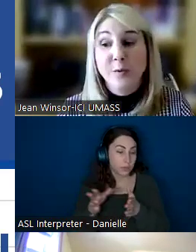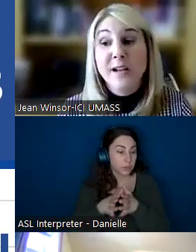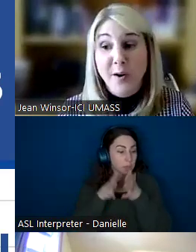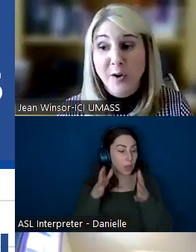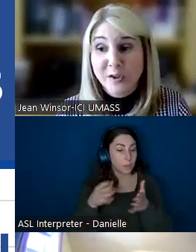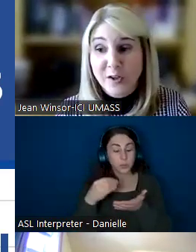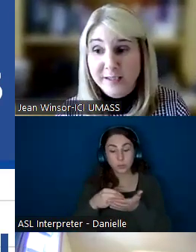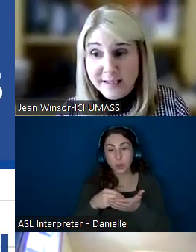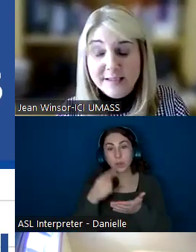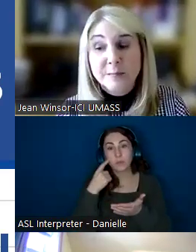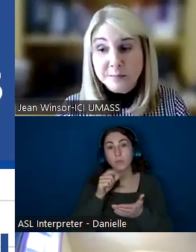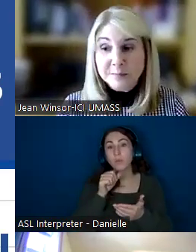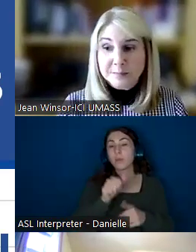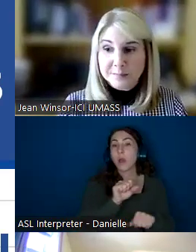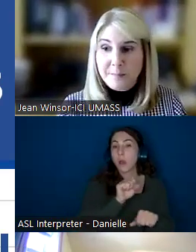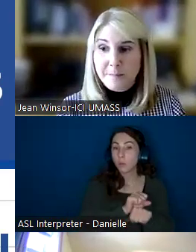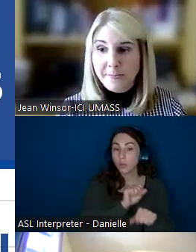on those non-work services?